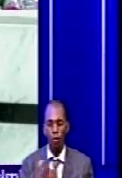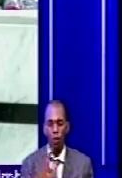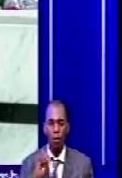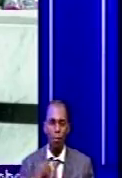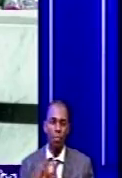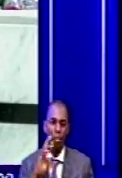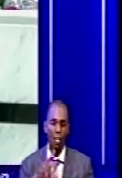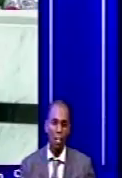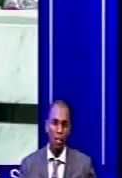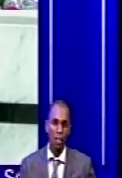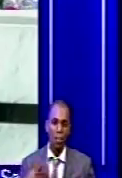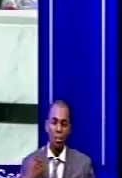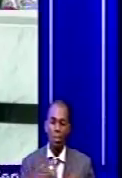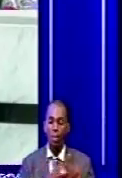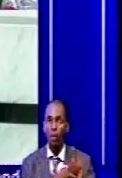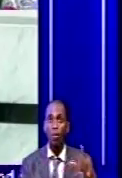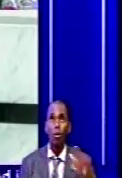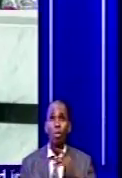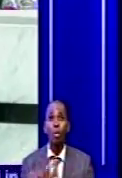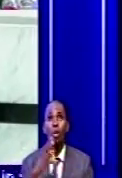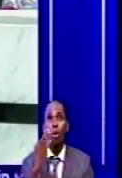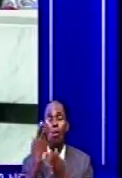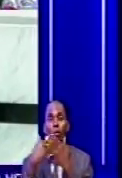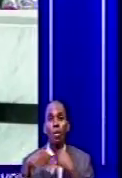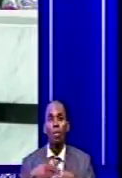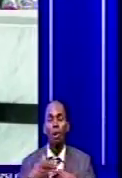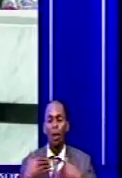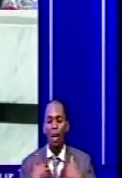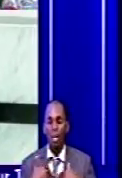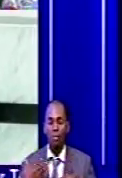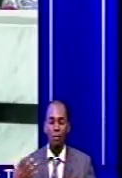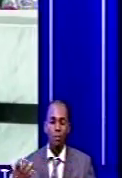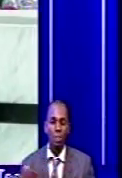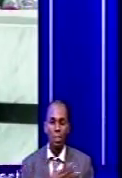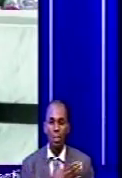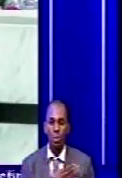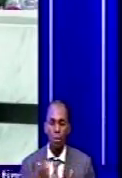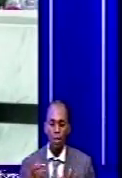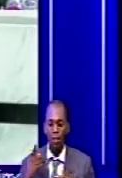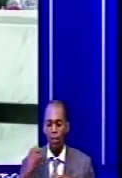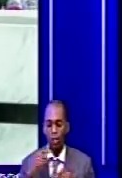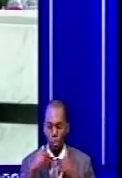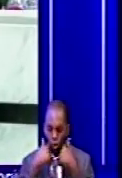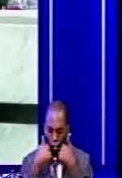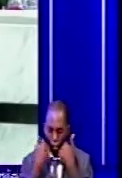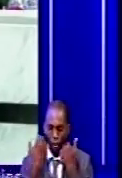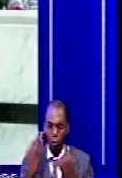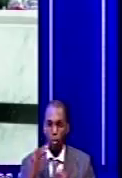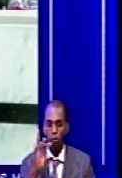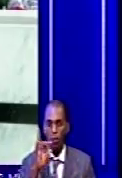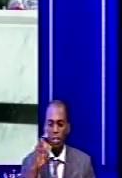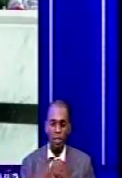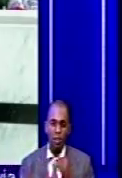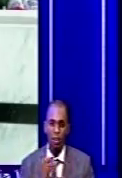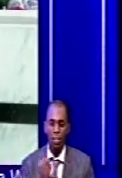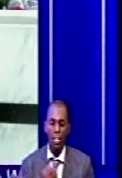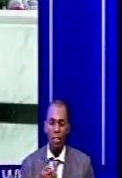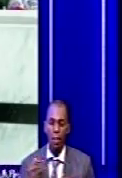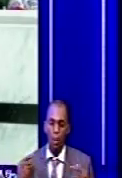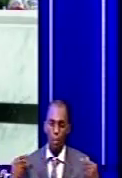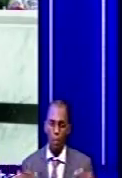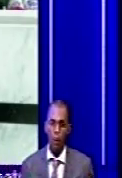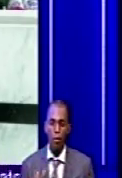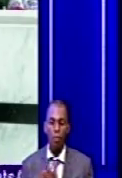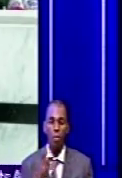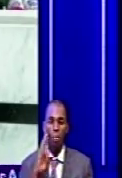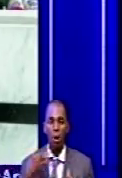I was tempted to use walking stick, but when I remembered the dream, I said, no, I will not use the walking stick. And it continued. I went to the hospital.